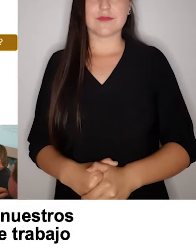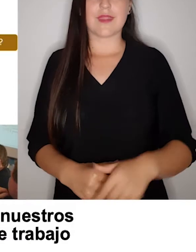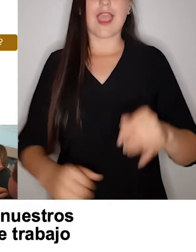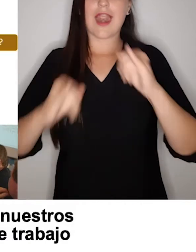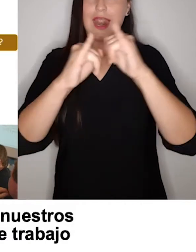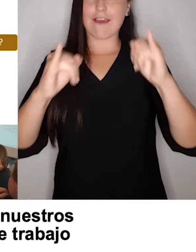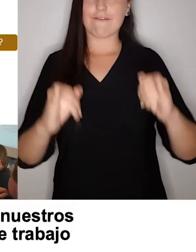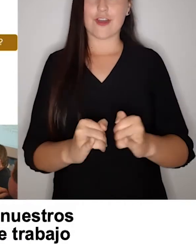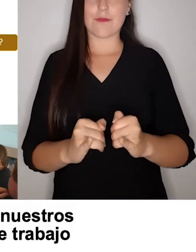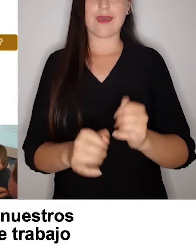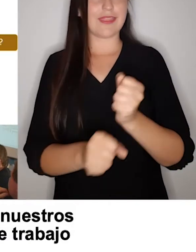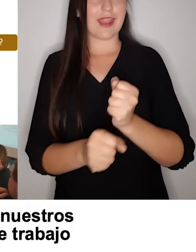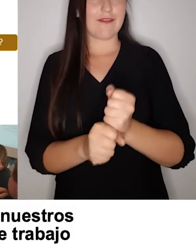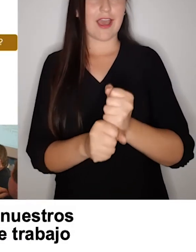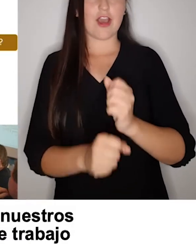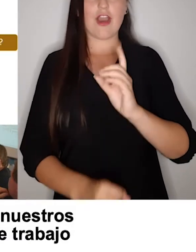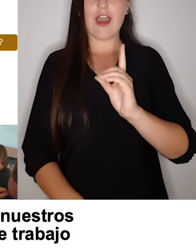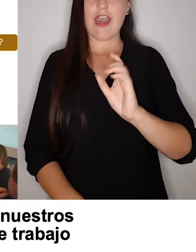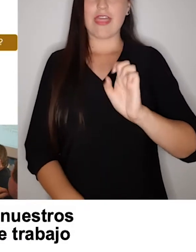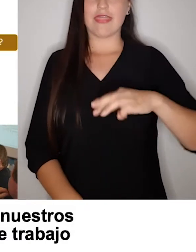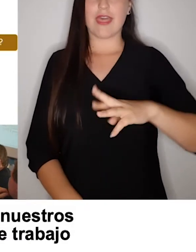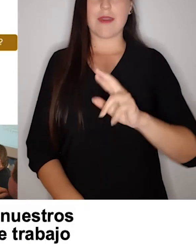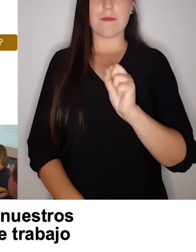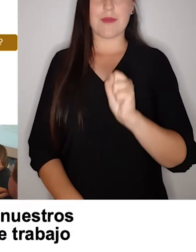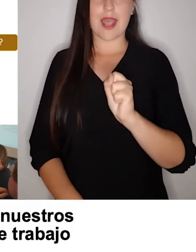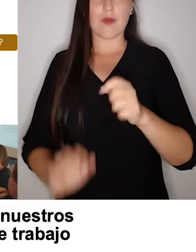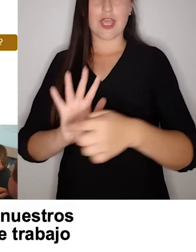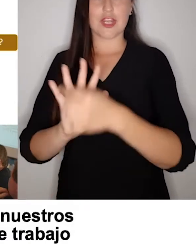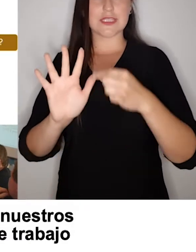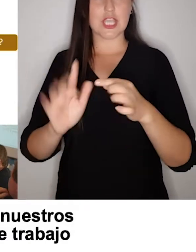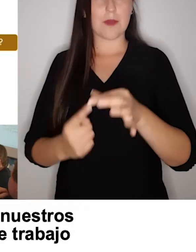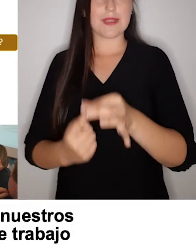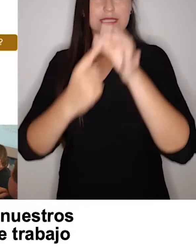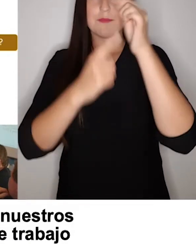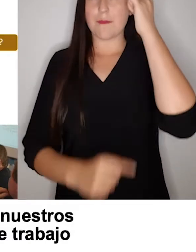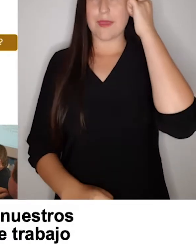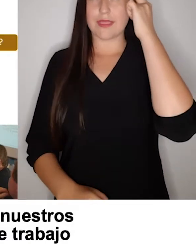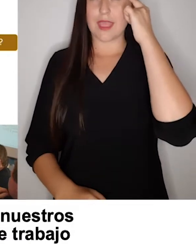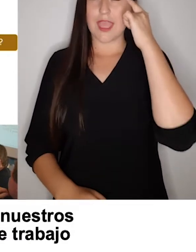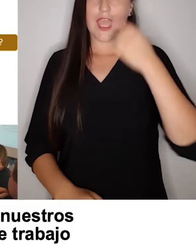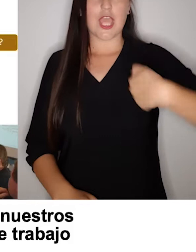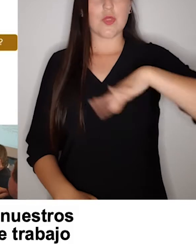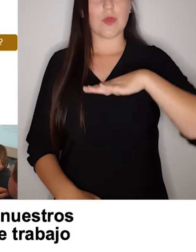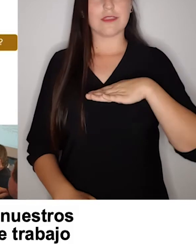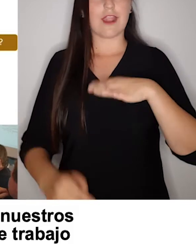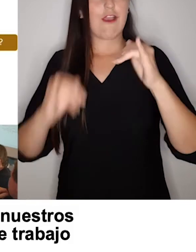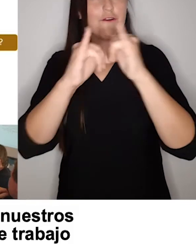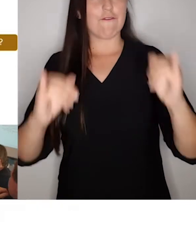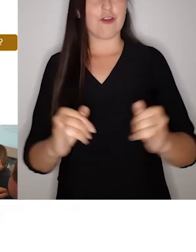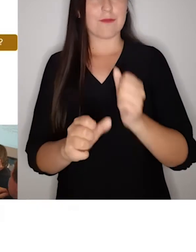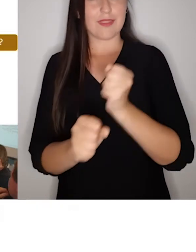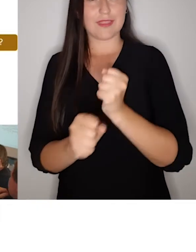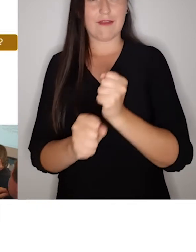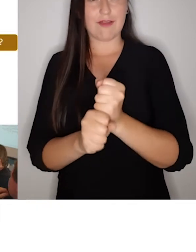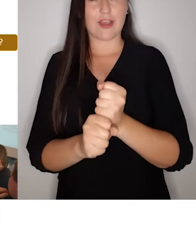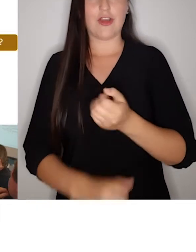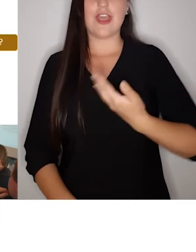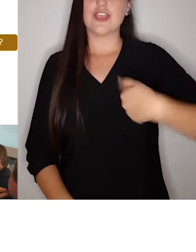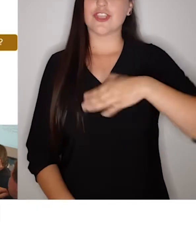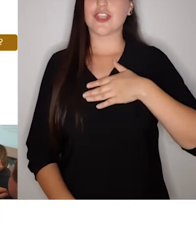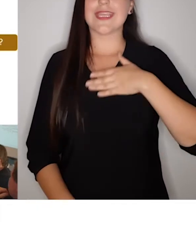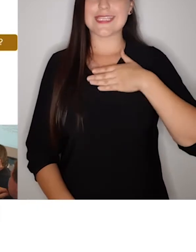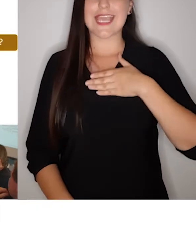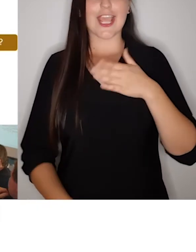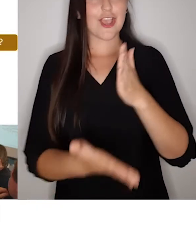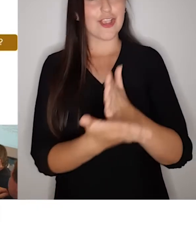The way of working with Dembra, with our five principles in mind, is a way of working that we want each